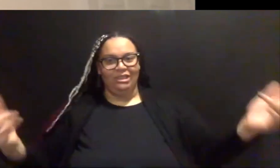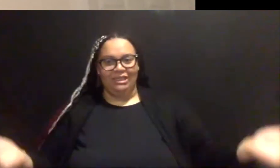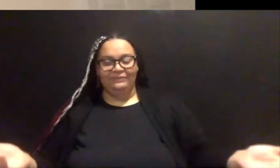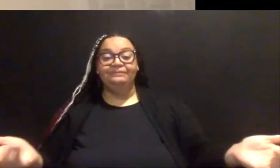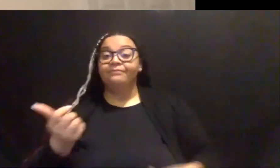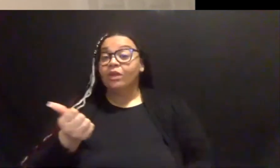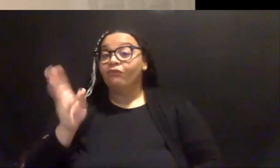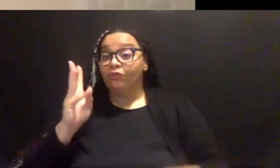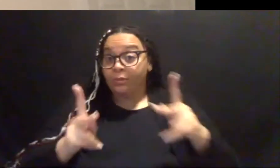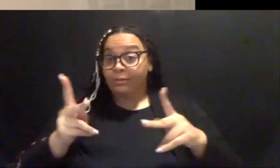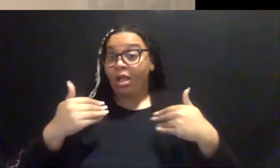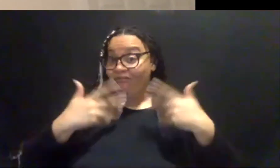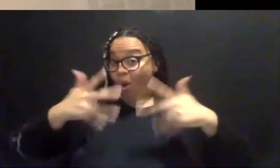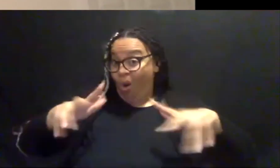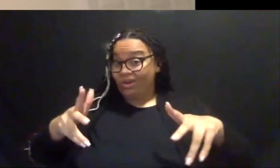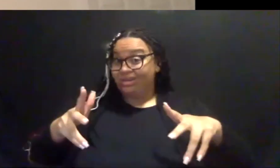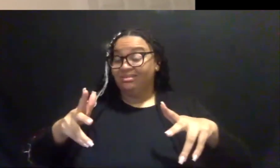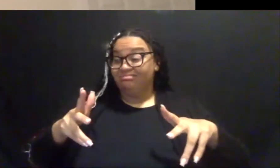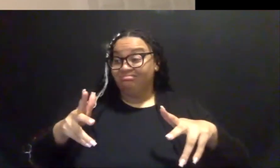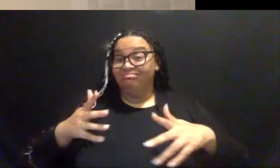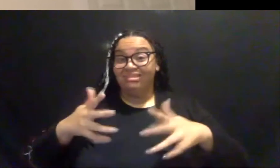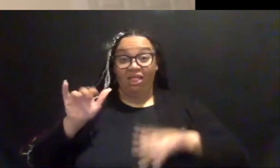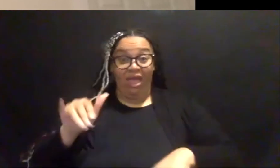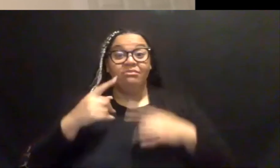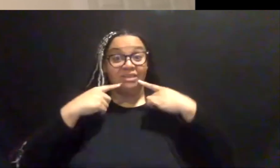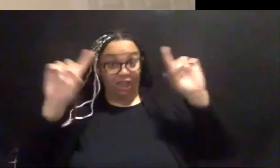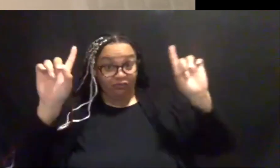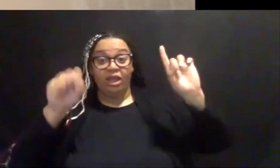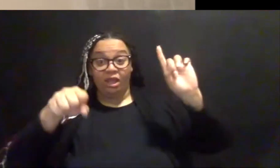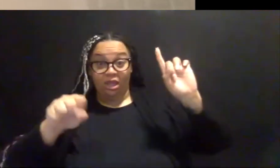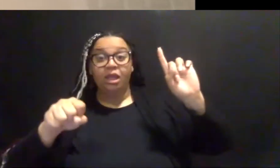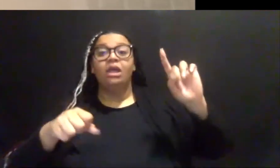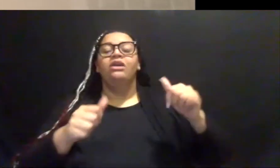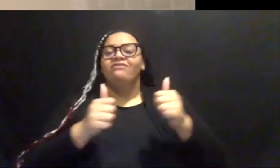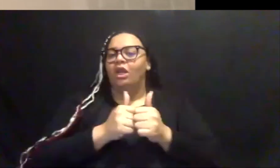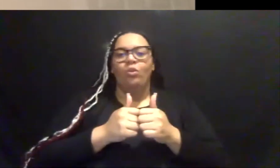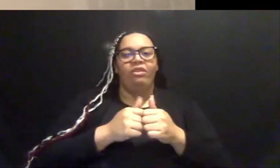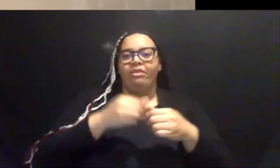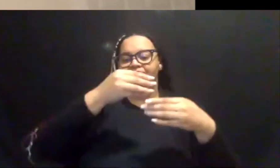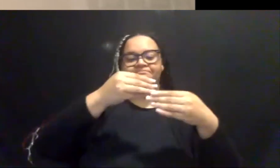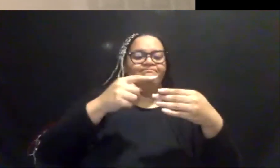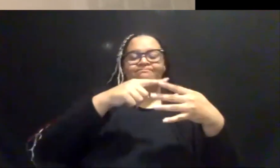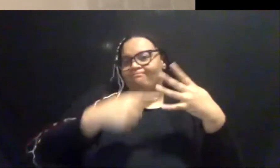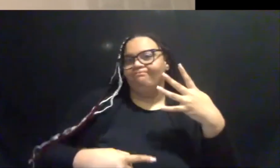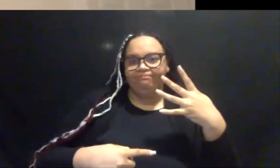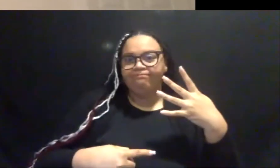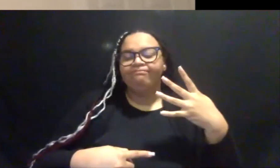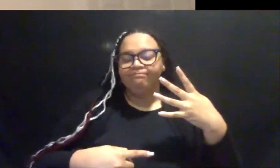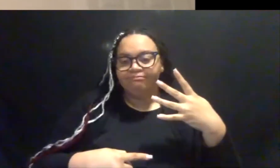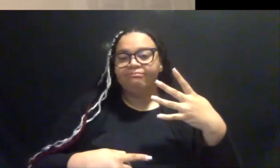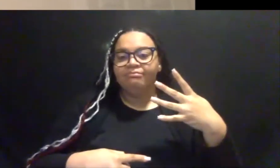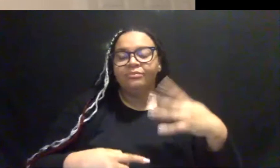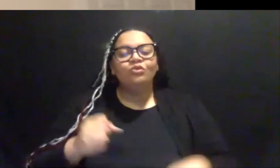few people have done this actually successfully. So they've done it with shafakas, they've done it with ruffed lemurs. And so I